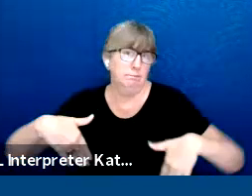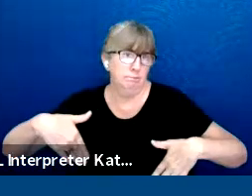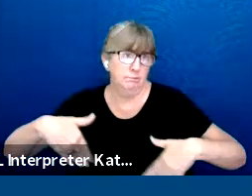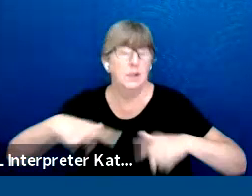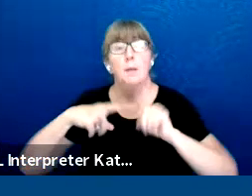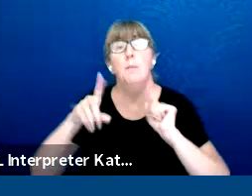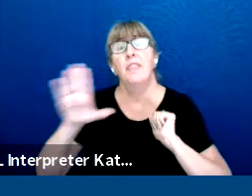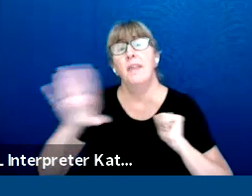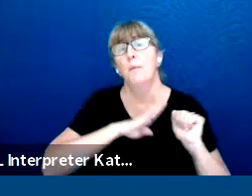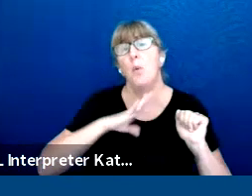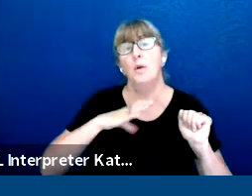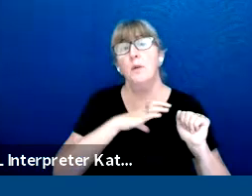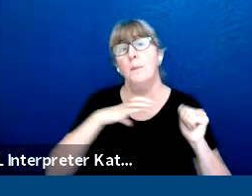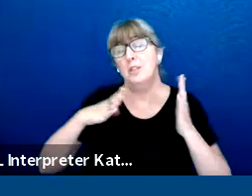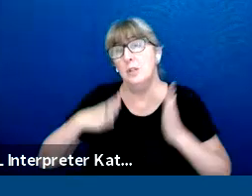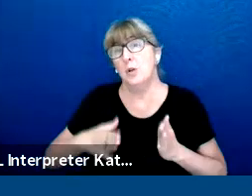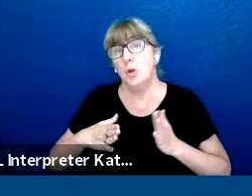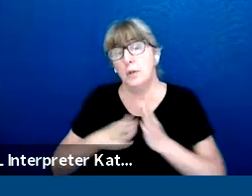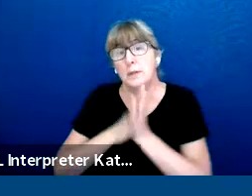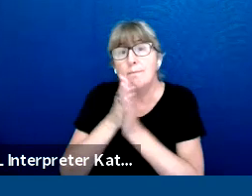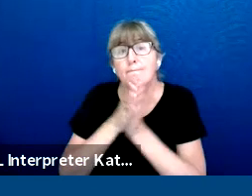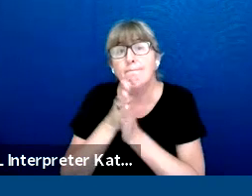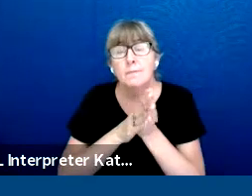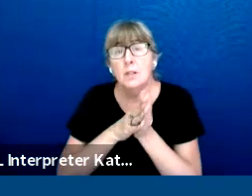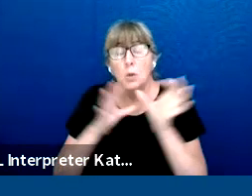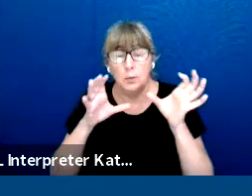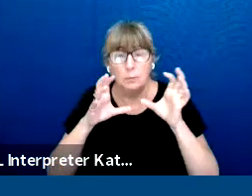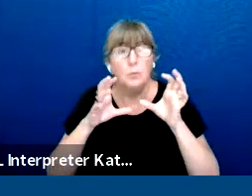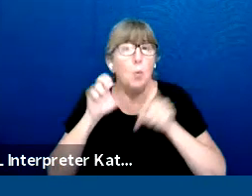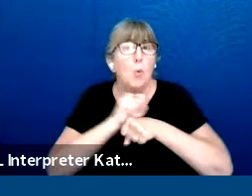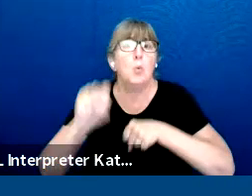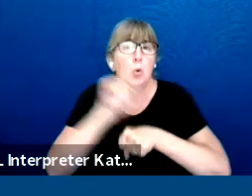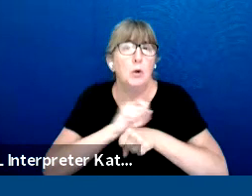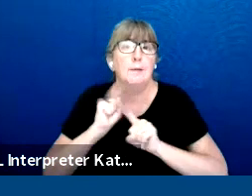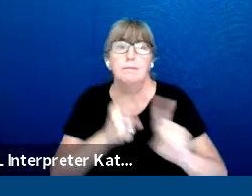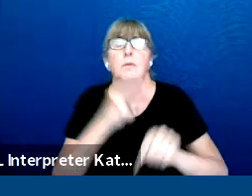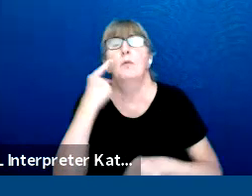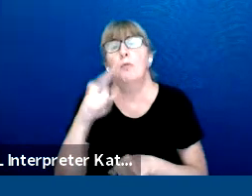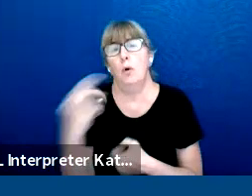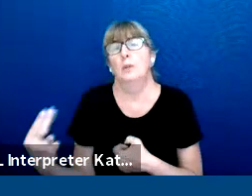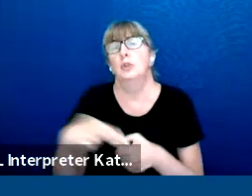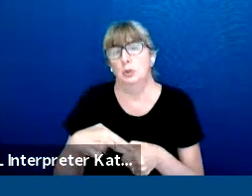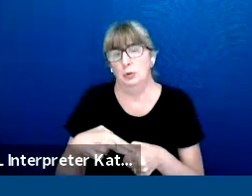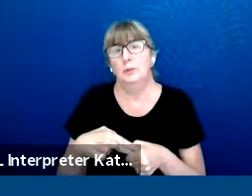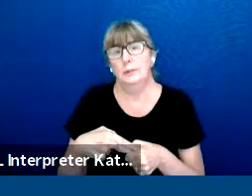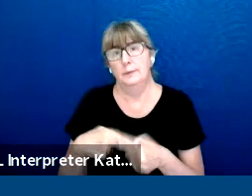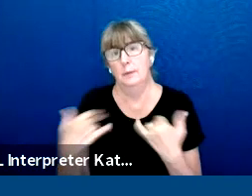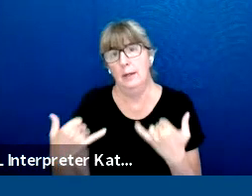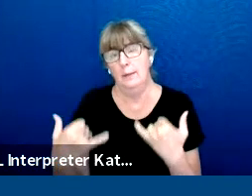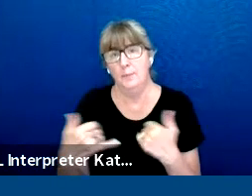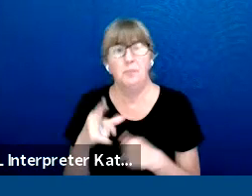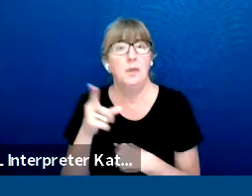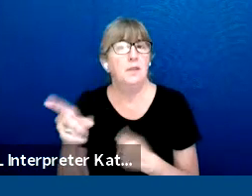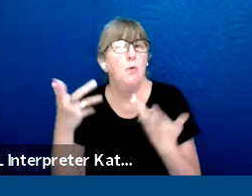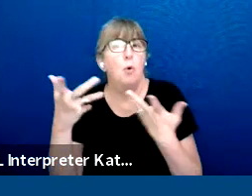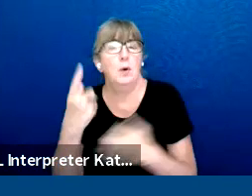of Commissioners is actively pursuing participation and joining. They've had one commissioners meeting where